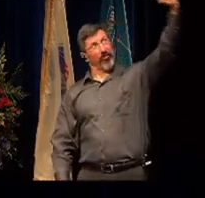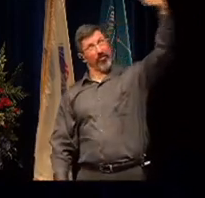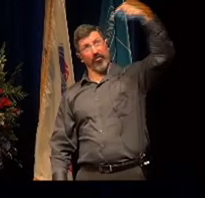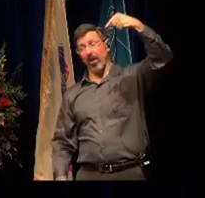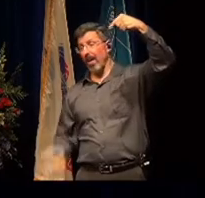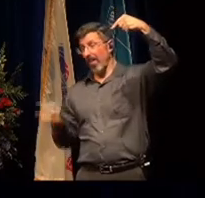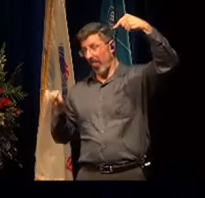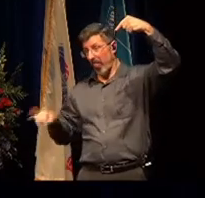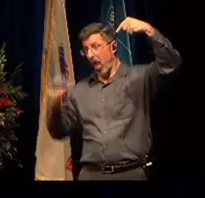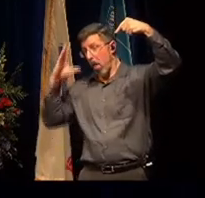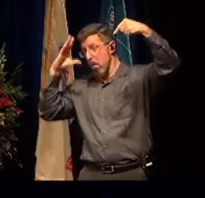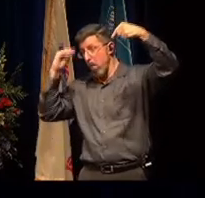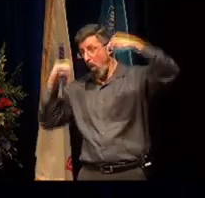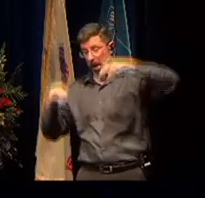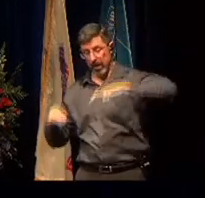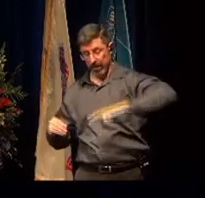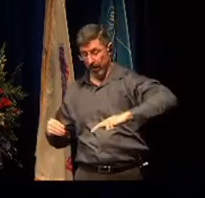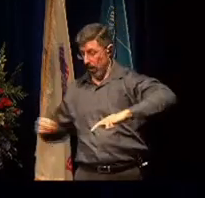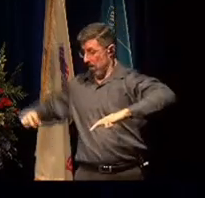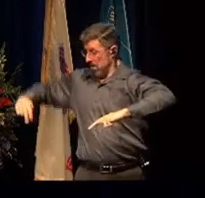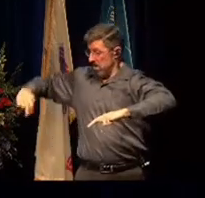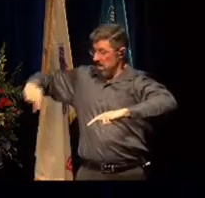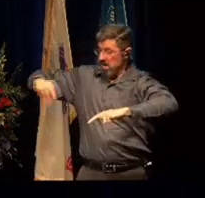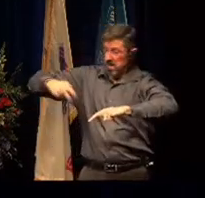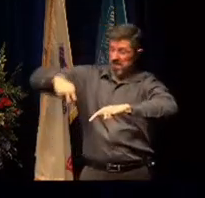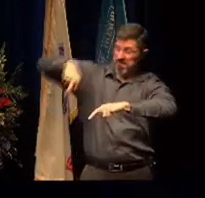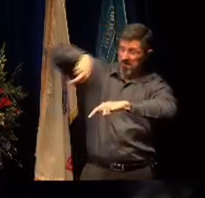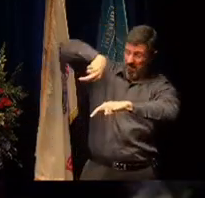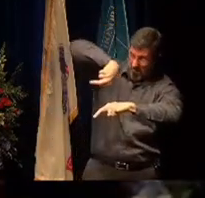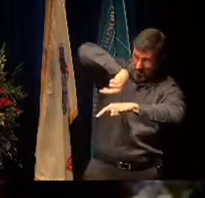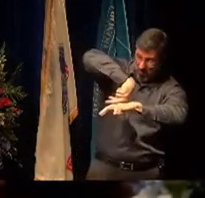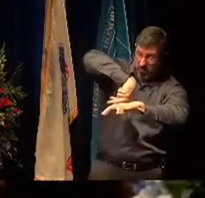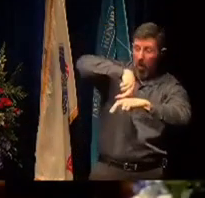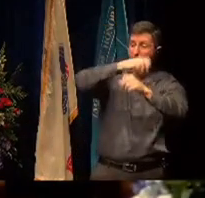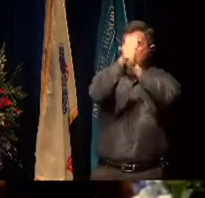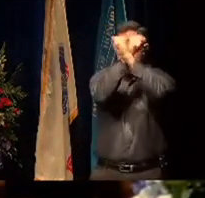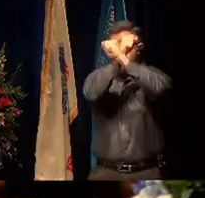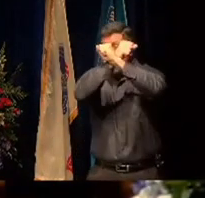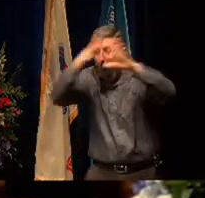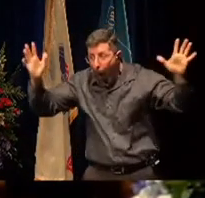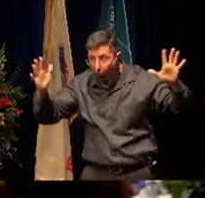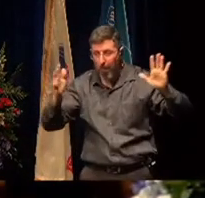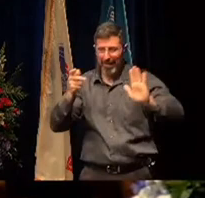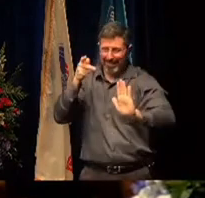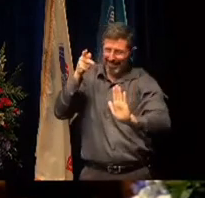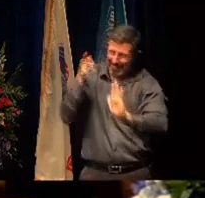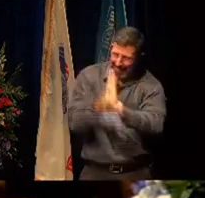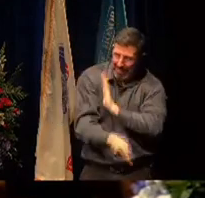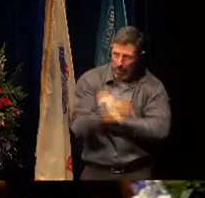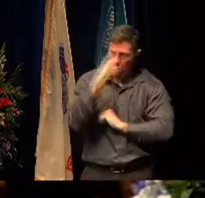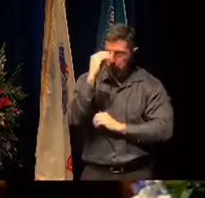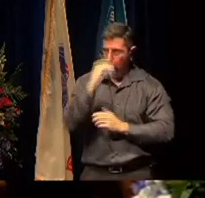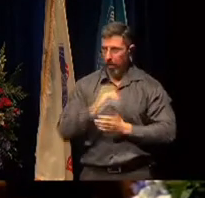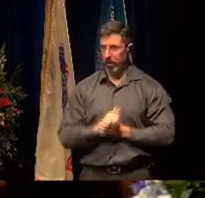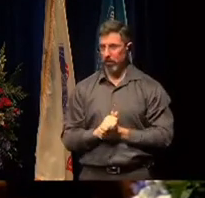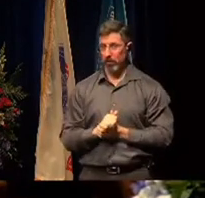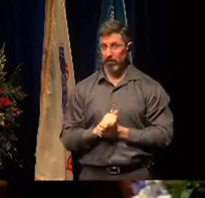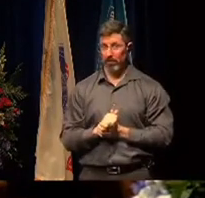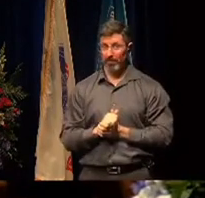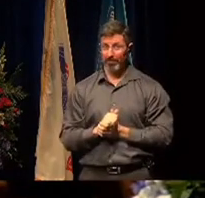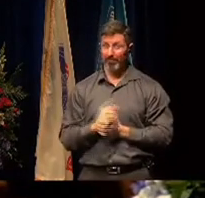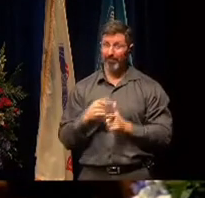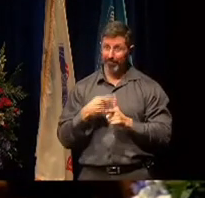body over Gary's to absorb the concussion and shrapnel so that Gary might live and continue to save other villagers and